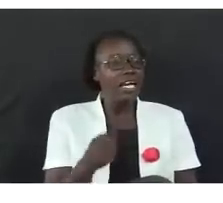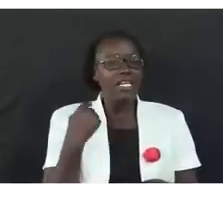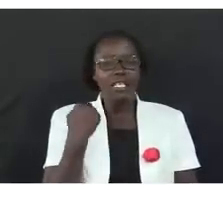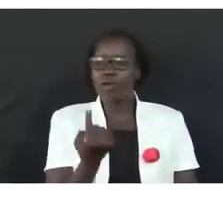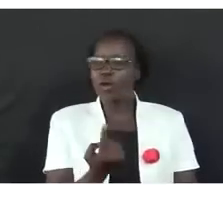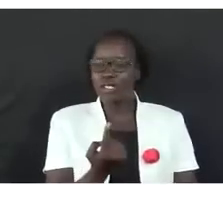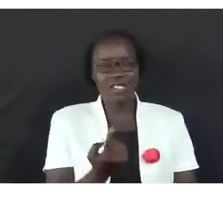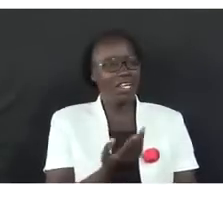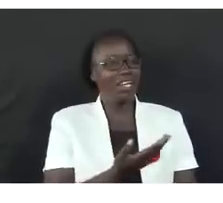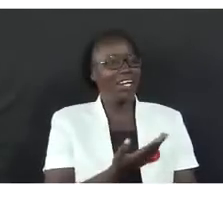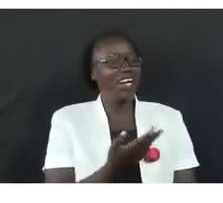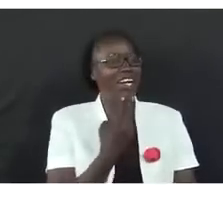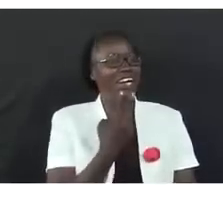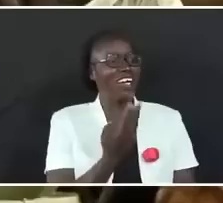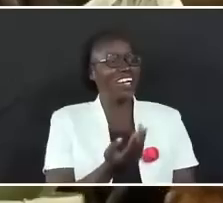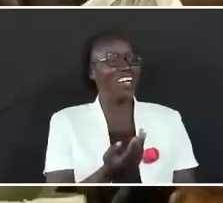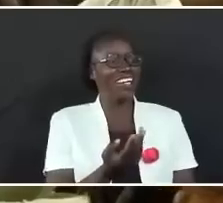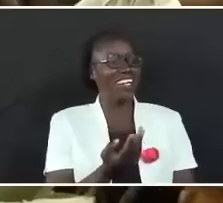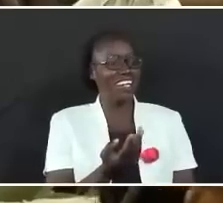hapa?